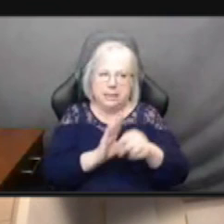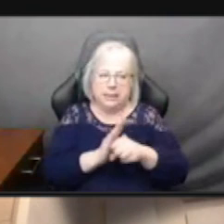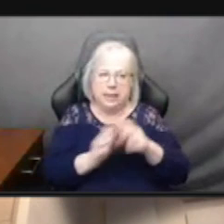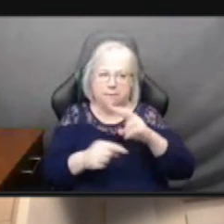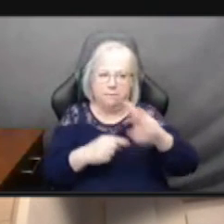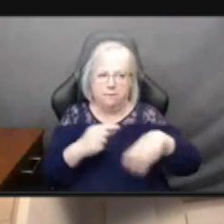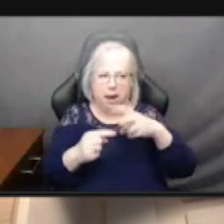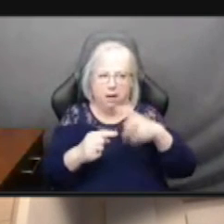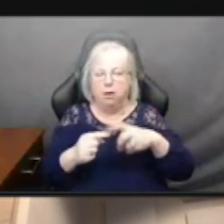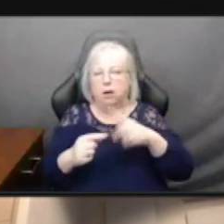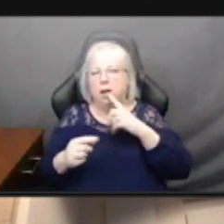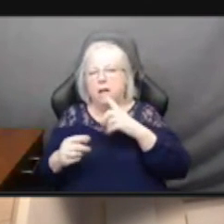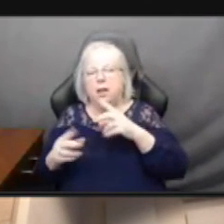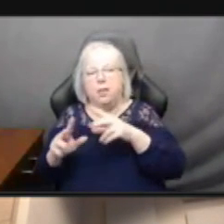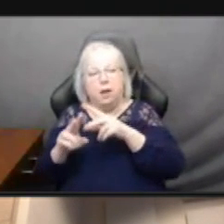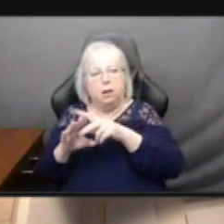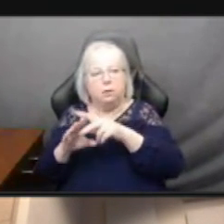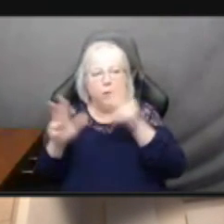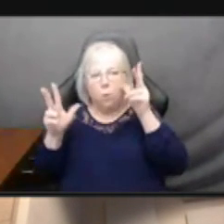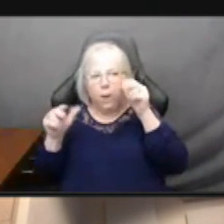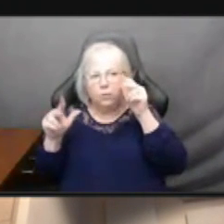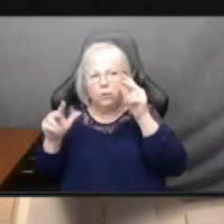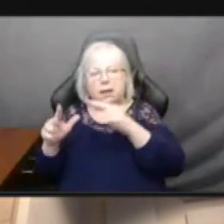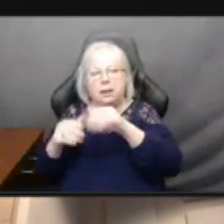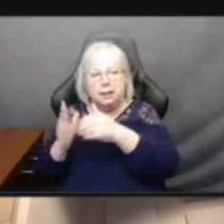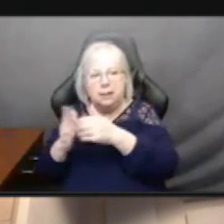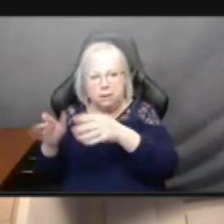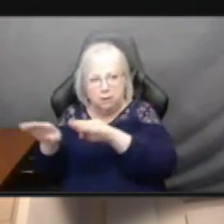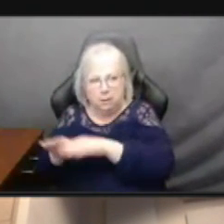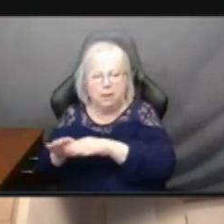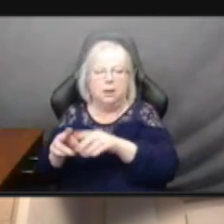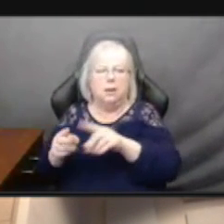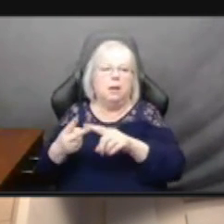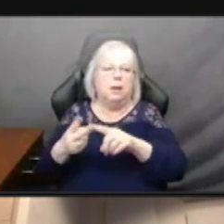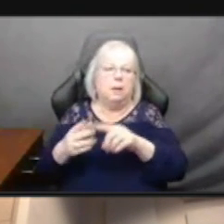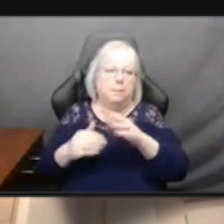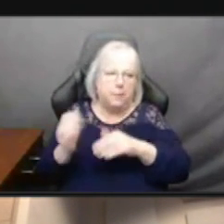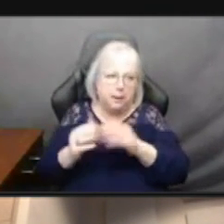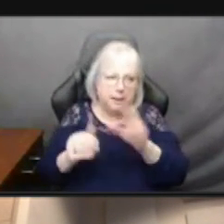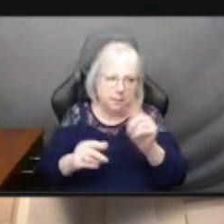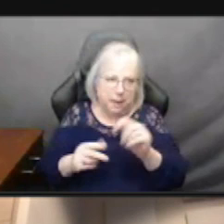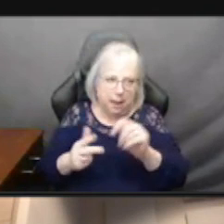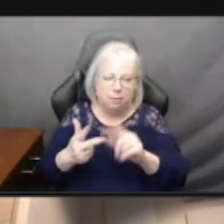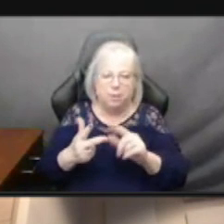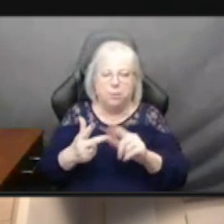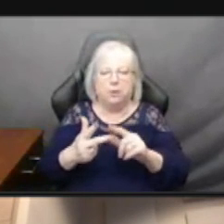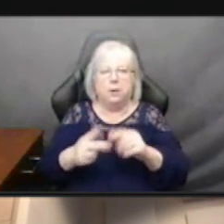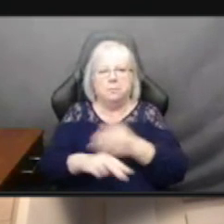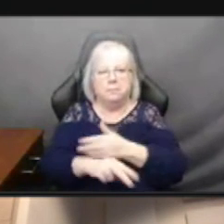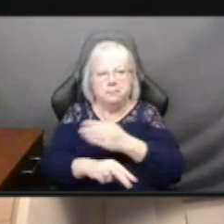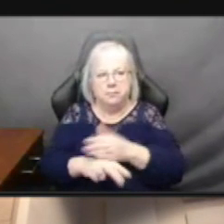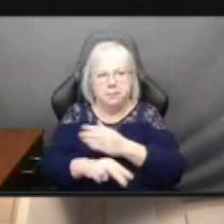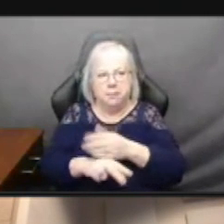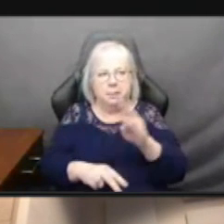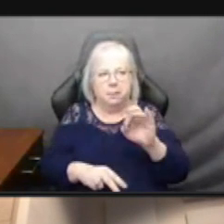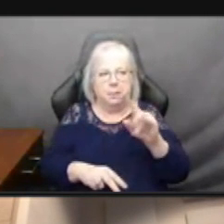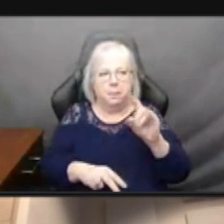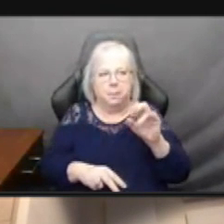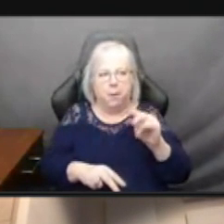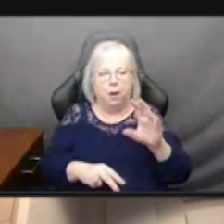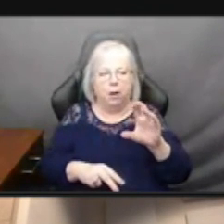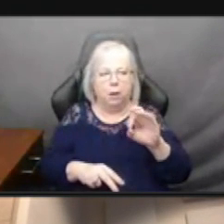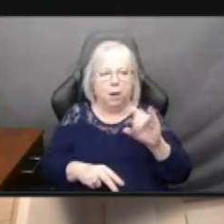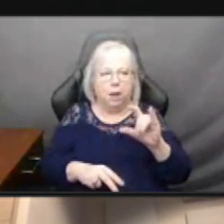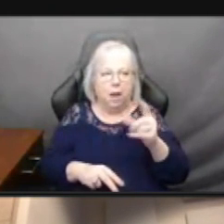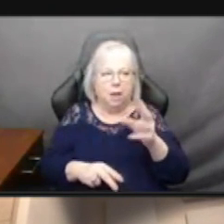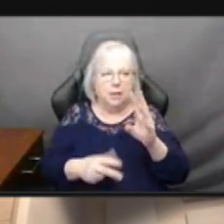equestrian center, constructing bathrooms, modernizing Barton Coliseum and the HVAC. Now, I do know